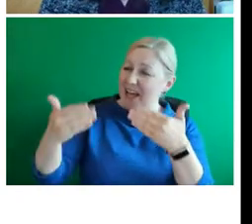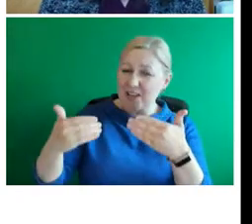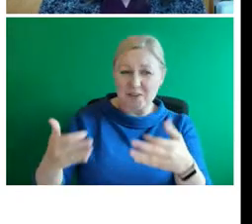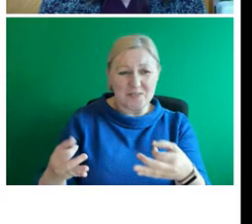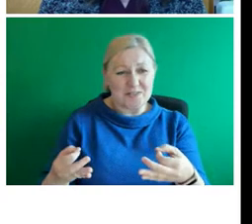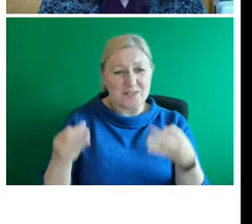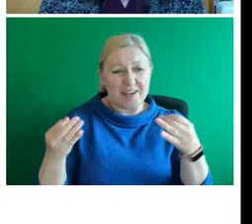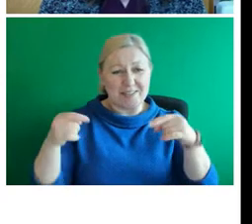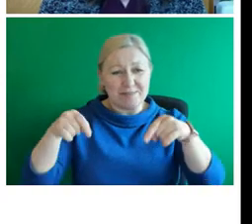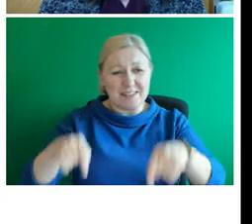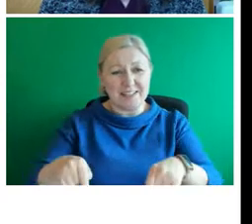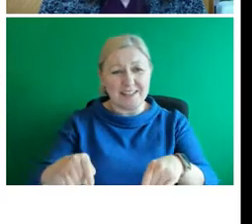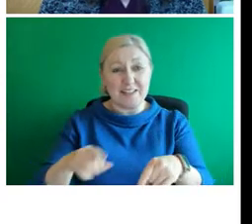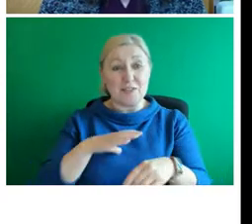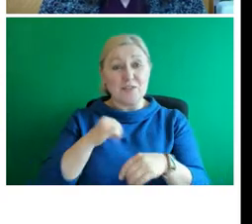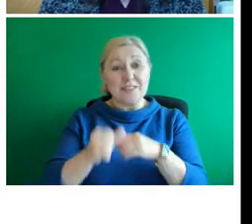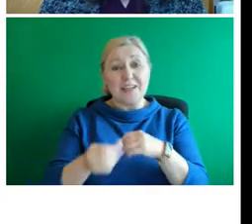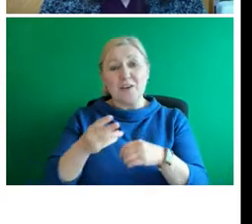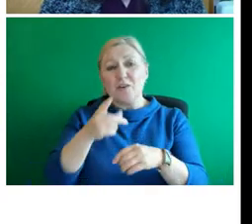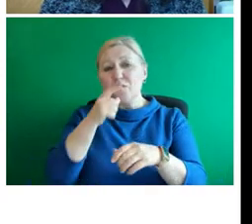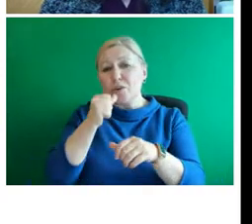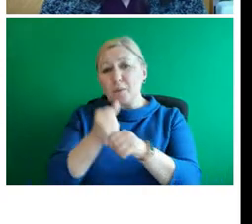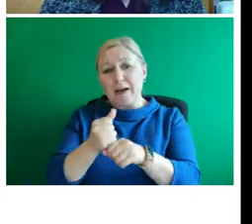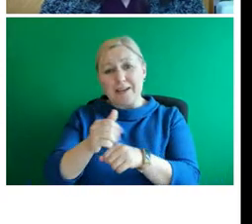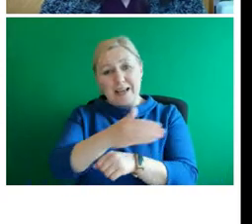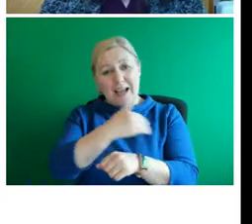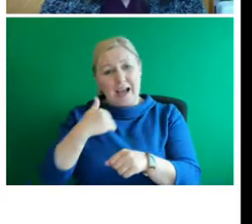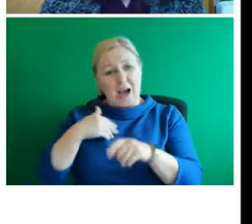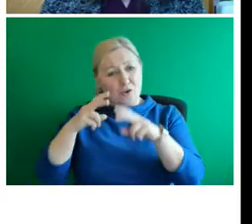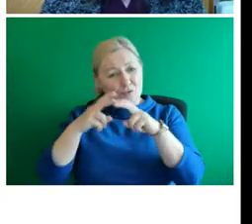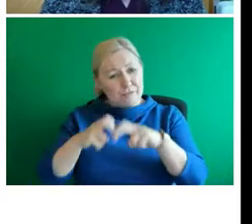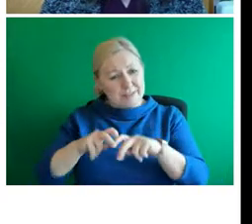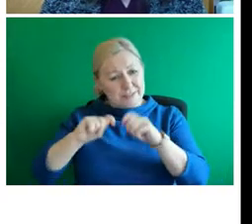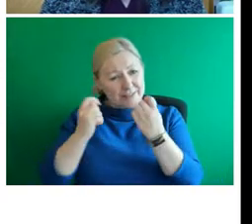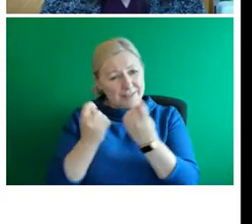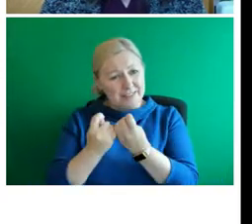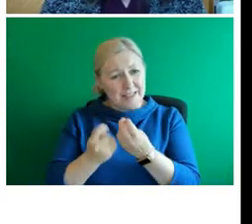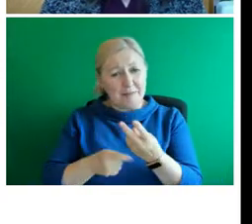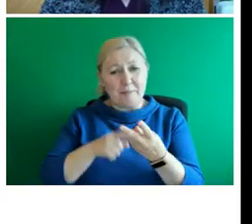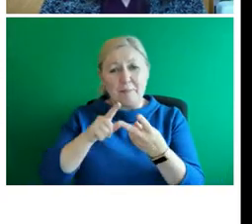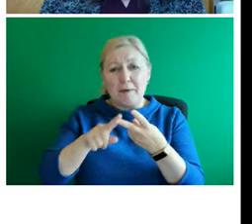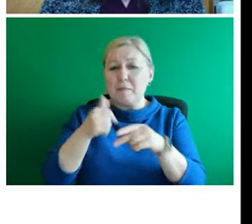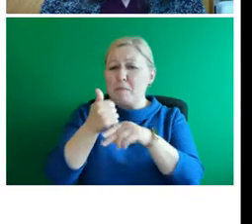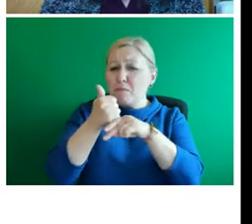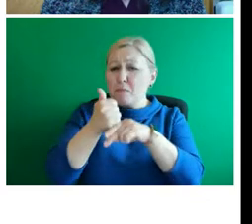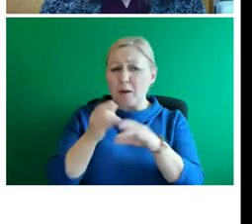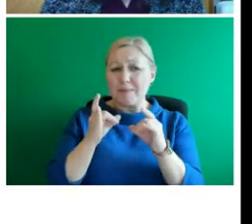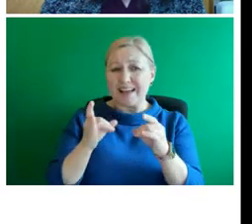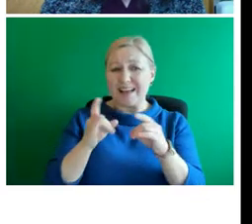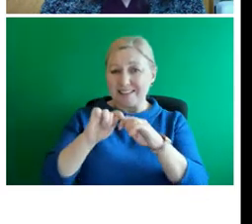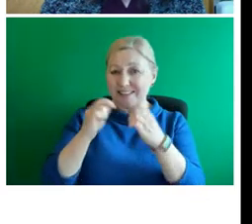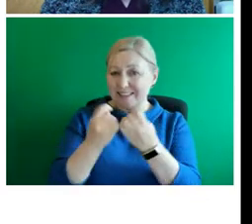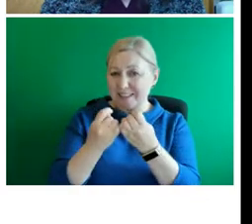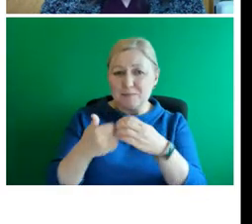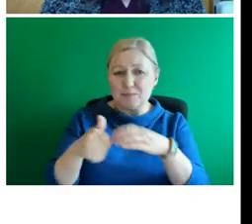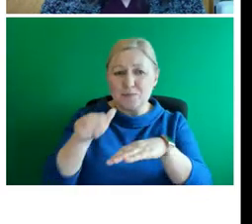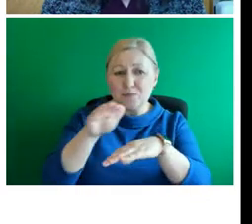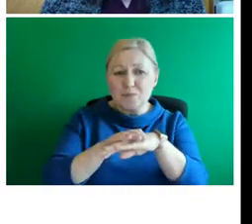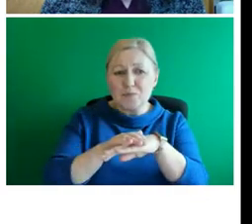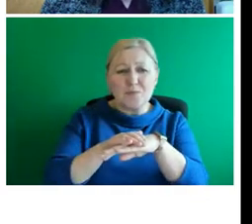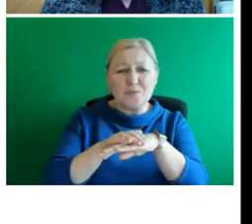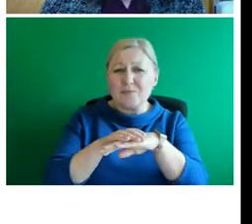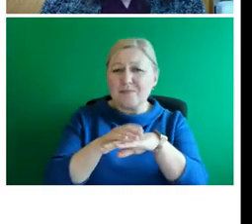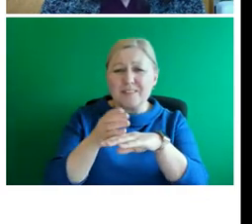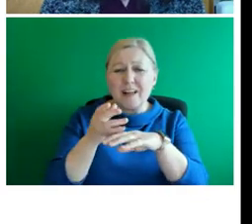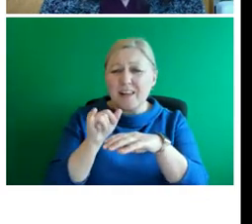Today, I'll be talking about the collaboration between our research team and primary healthcare teams in Saskatchewan to implement rural